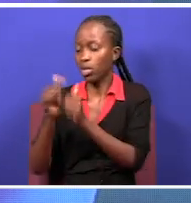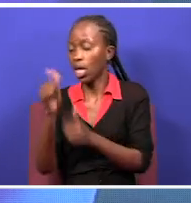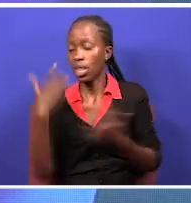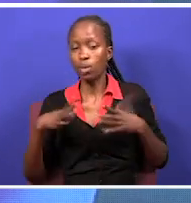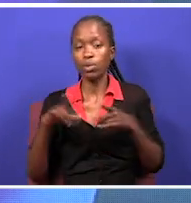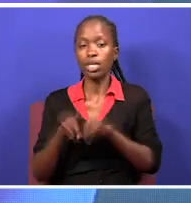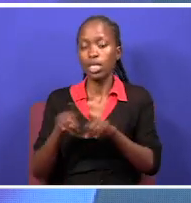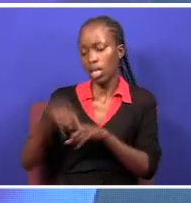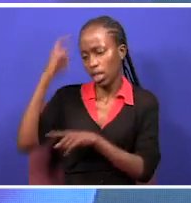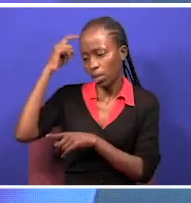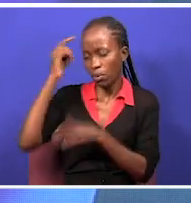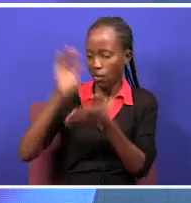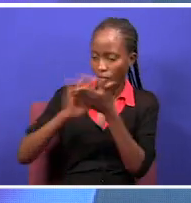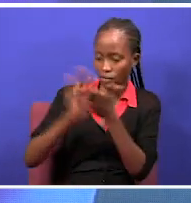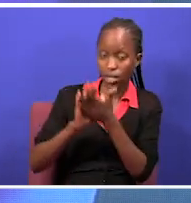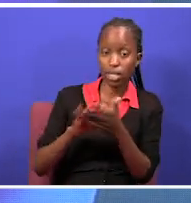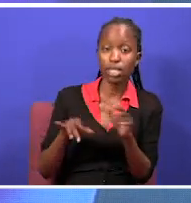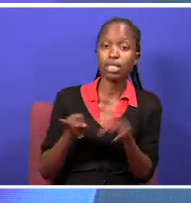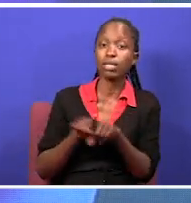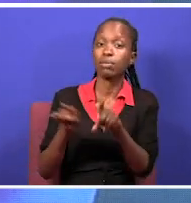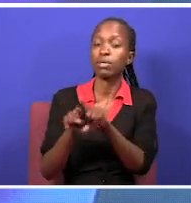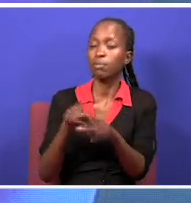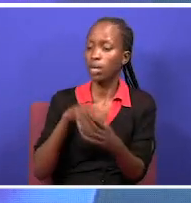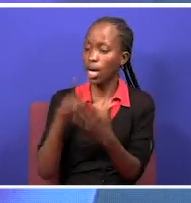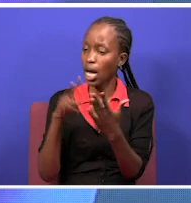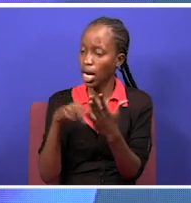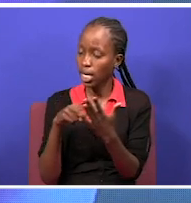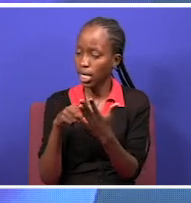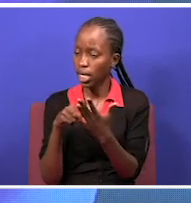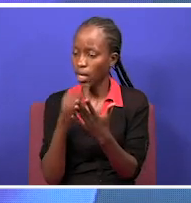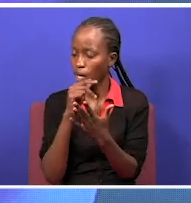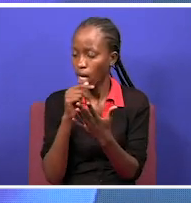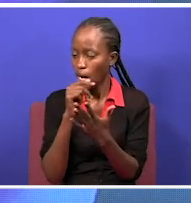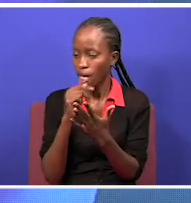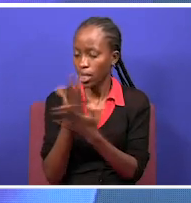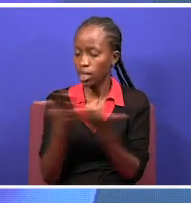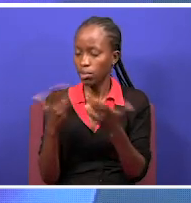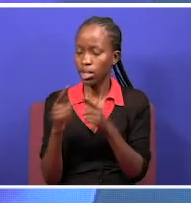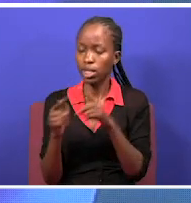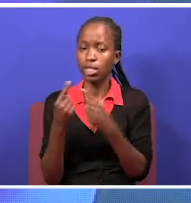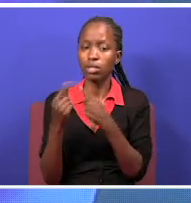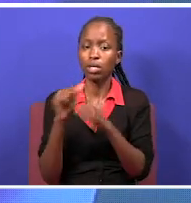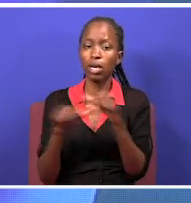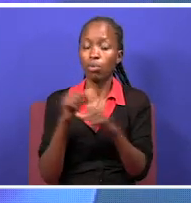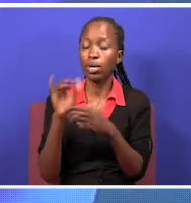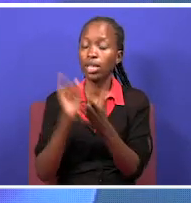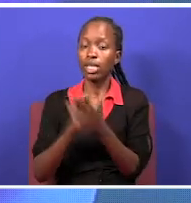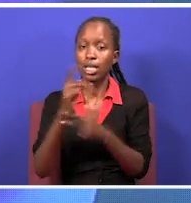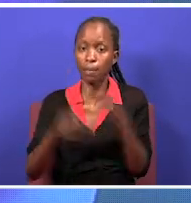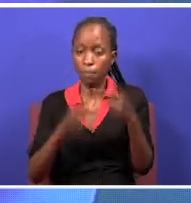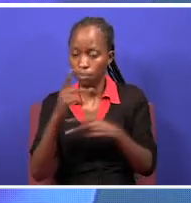so fast. In fact, I read an article and it was talking about they are processing